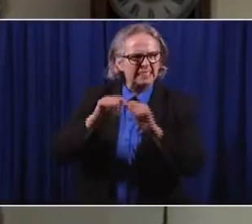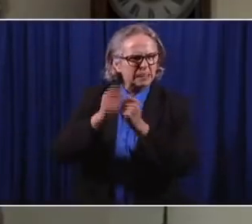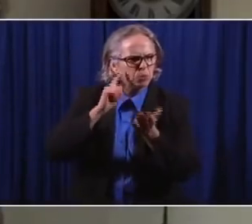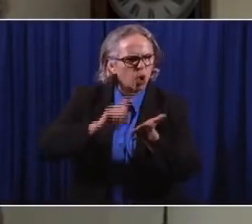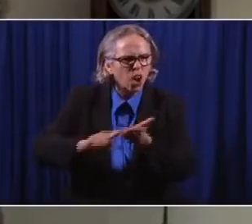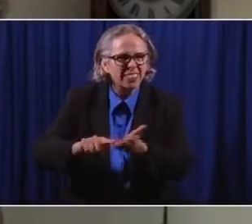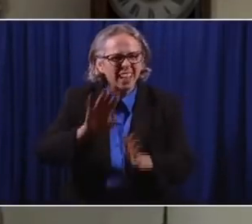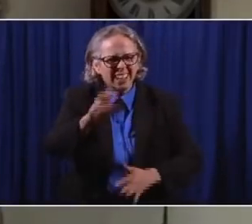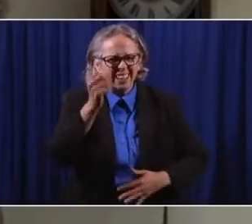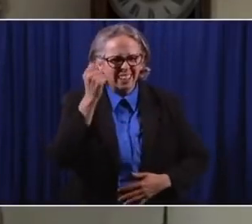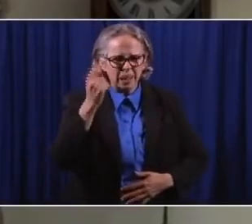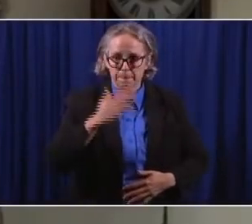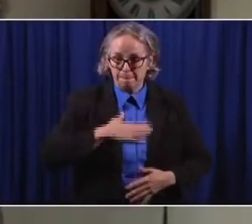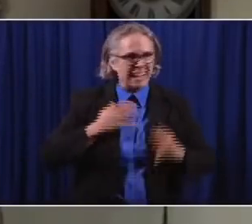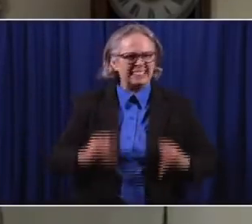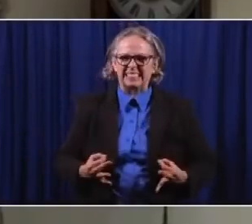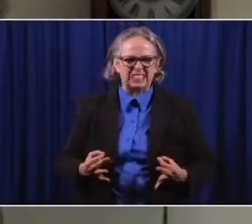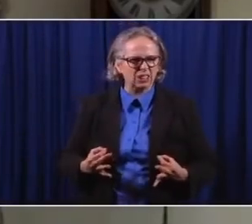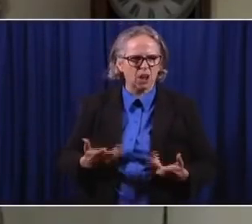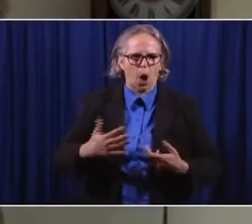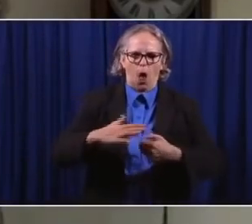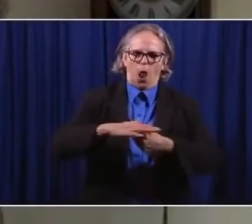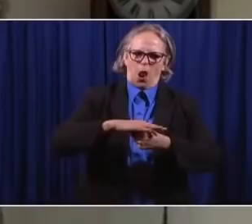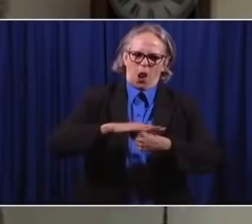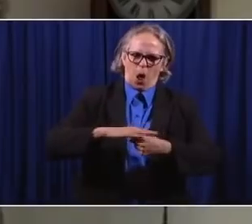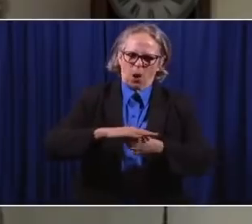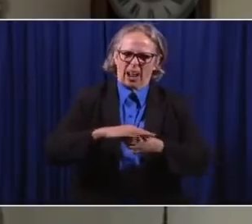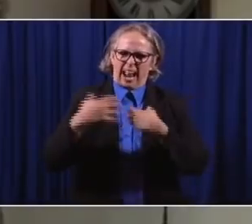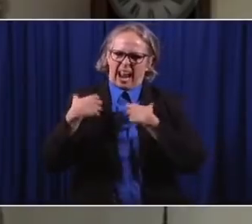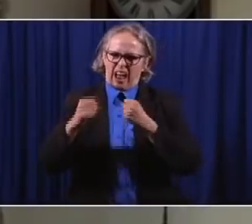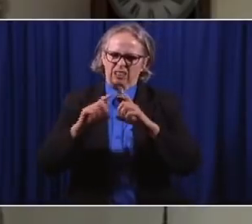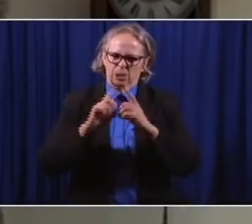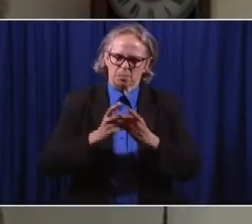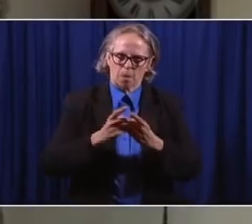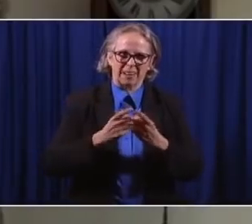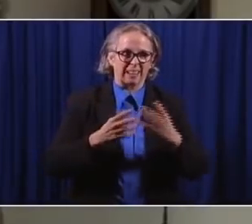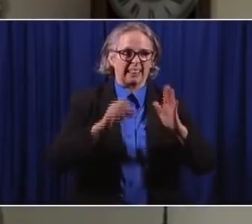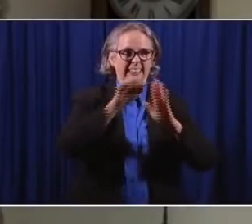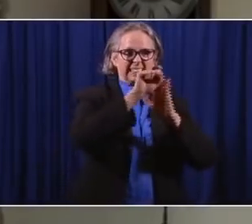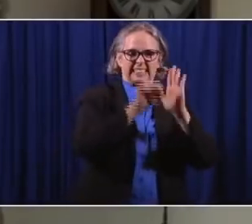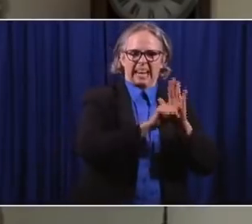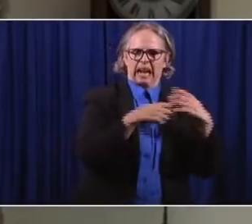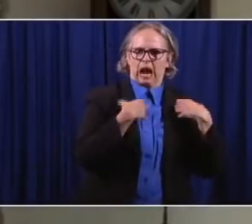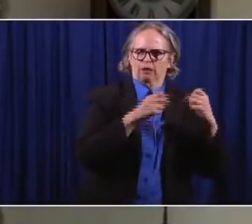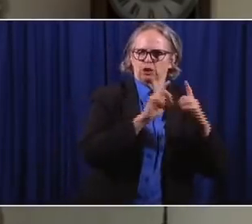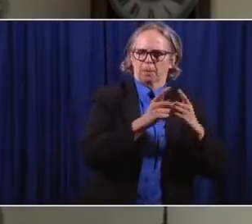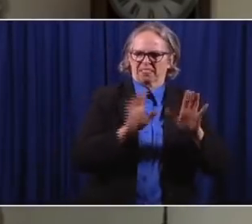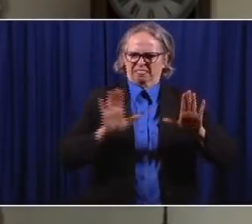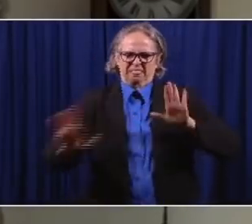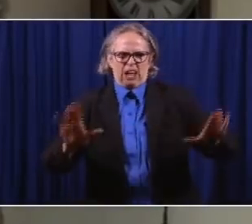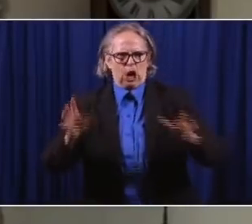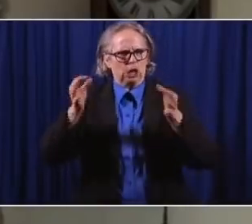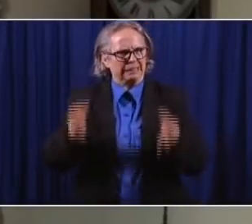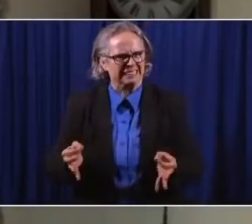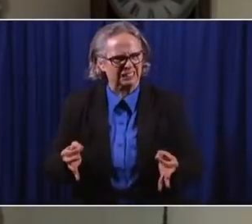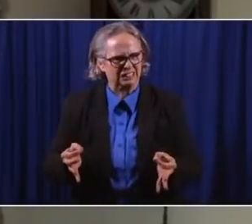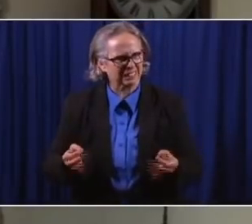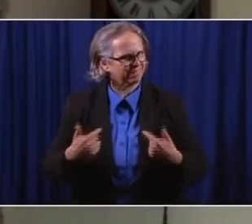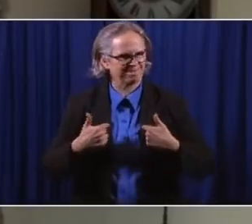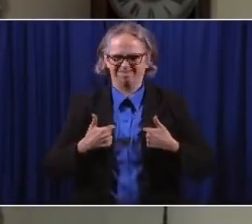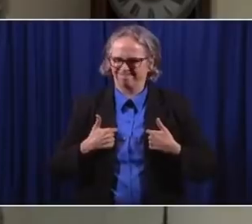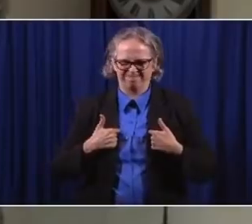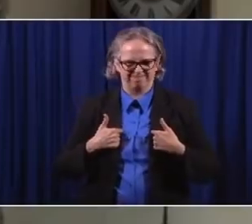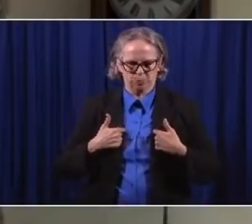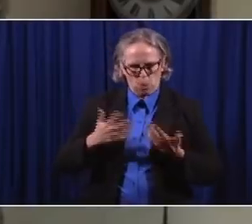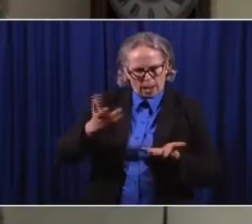departments' decisions, State Department of Health, and their guidance is based on the best medical information they can have.